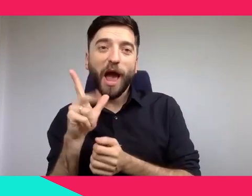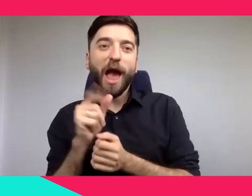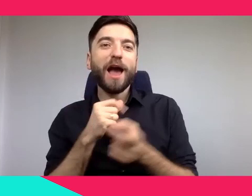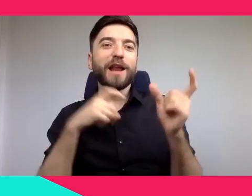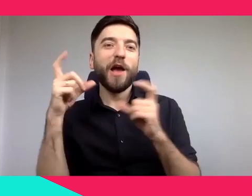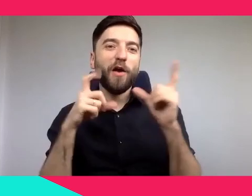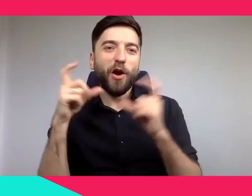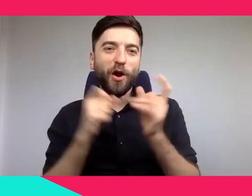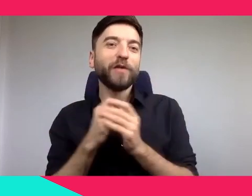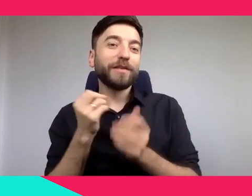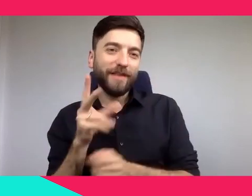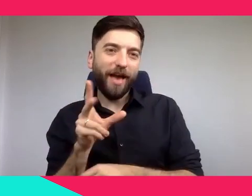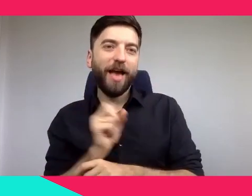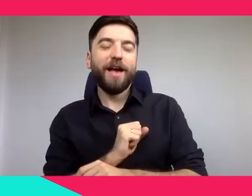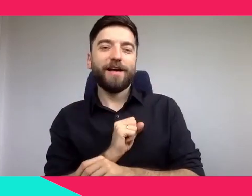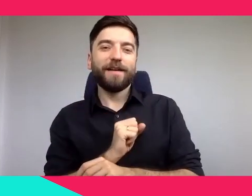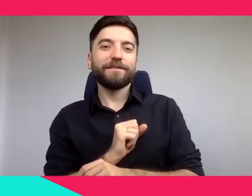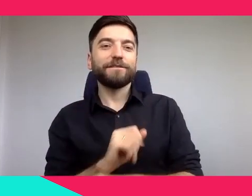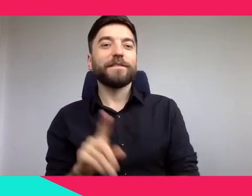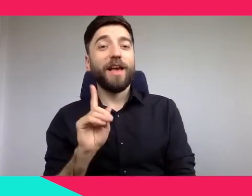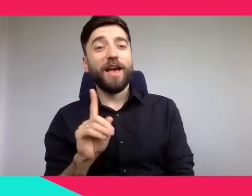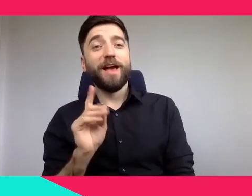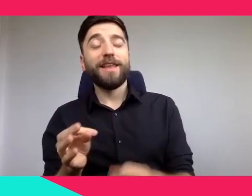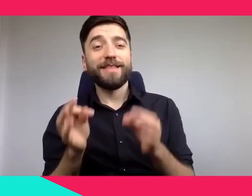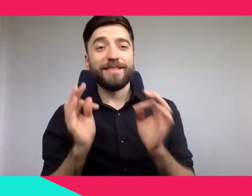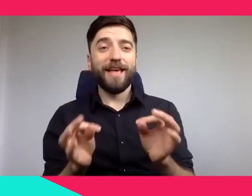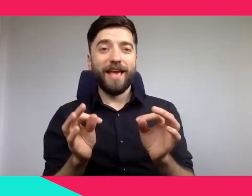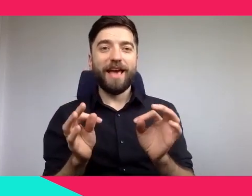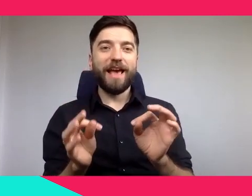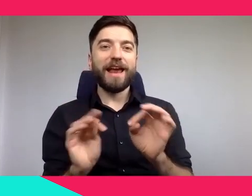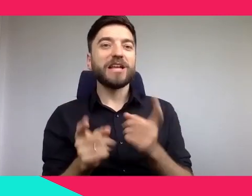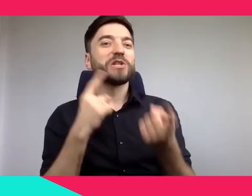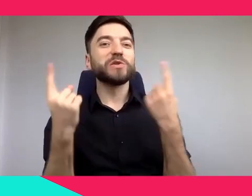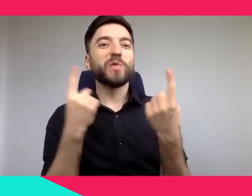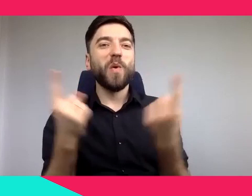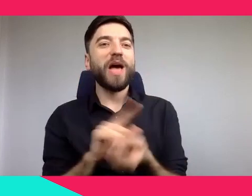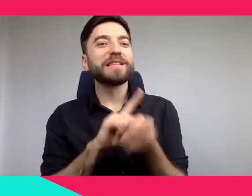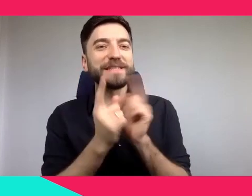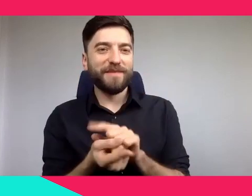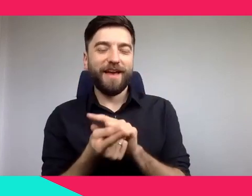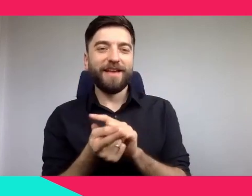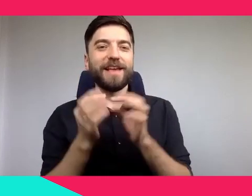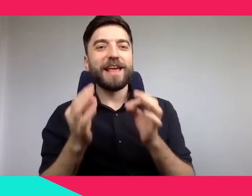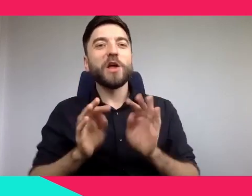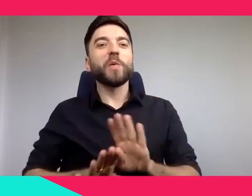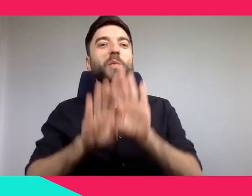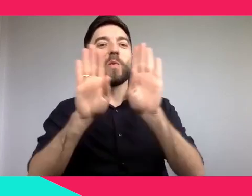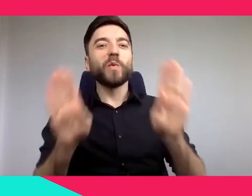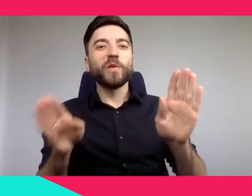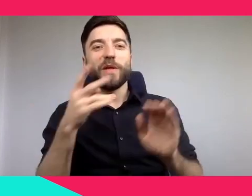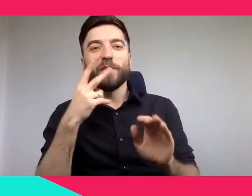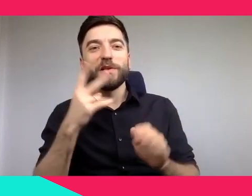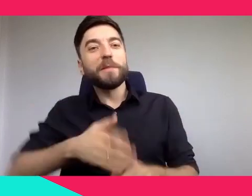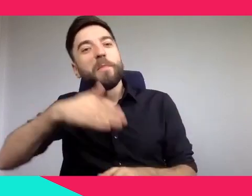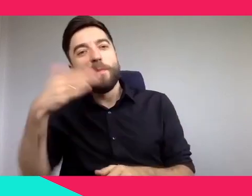experience most of us have in a museum, and that's the picture on the right. It's crowded, it's a lot of different people. There's